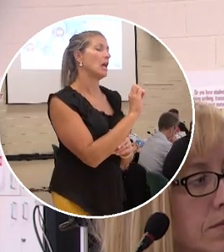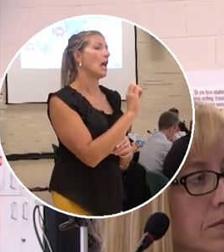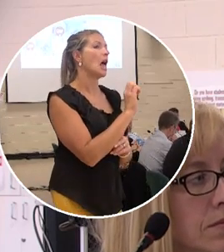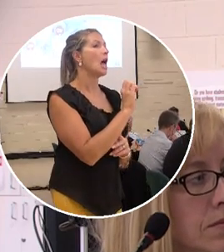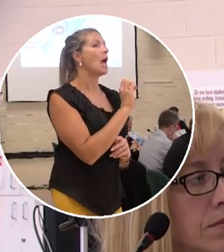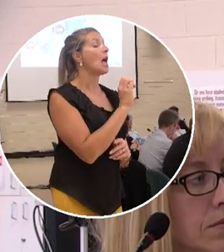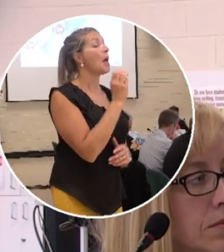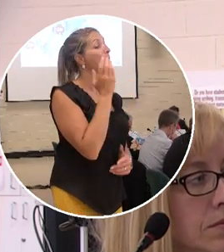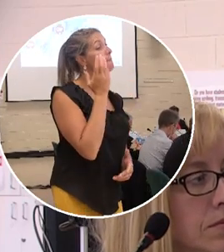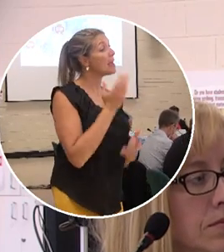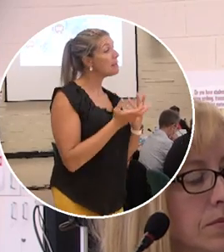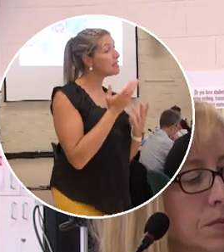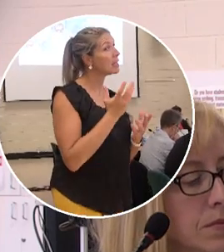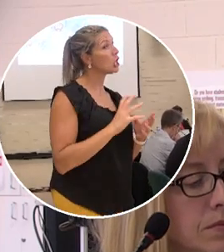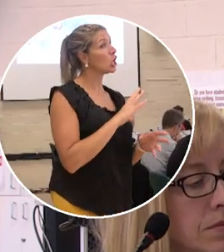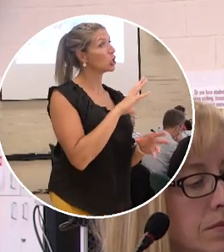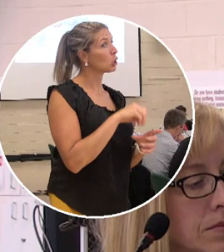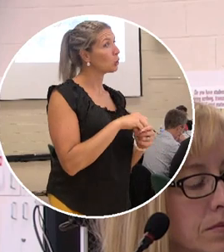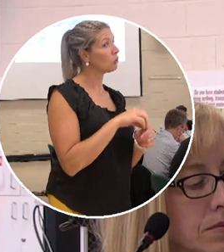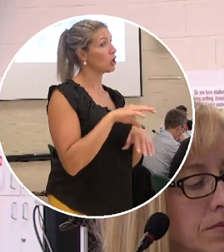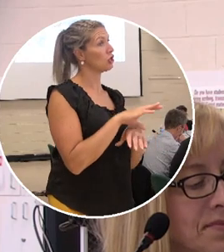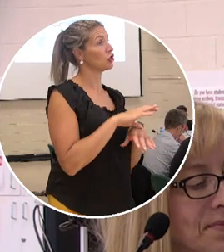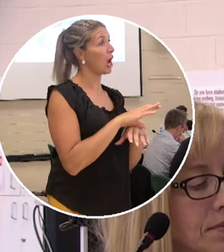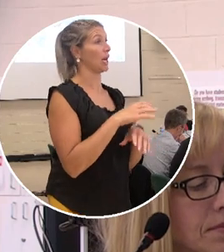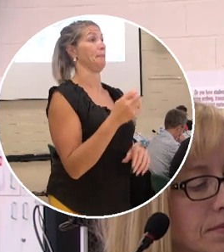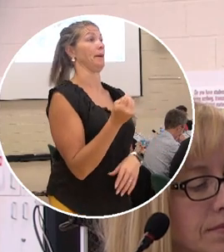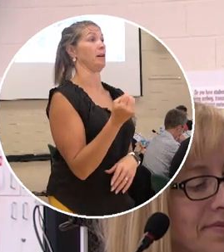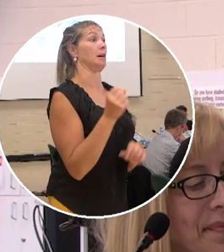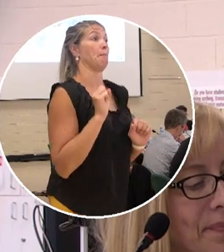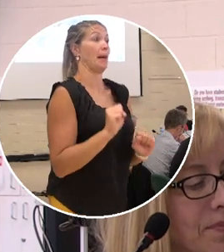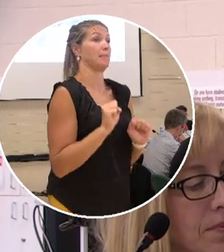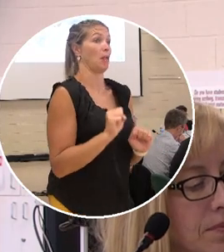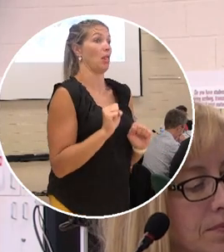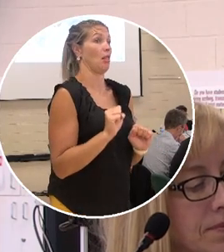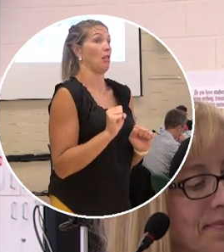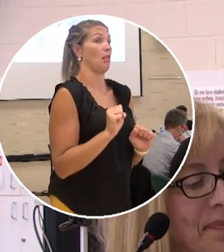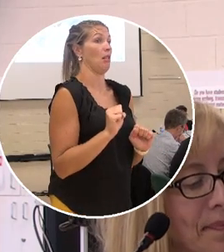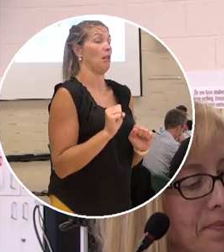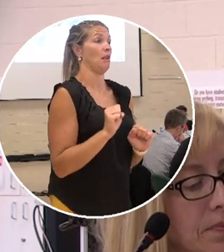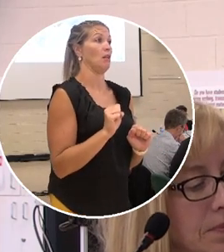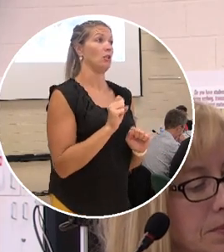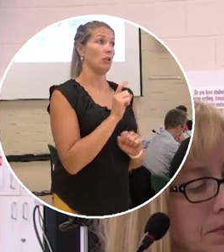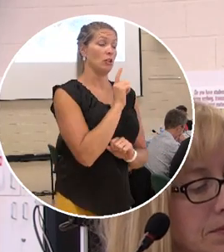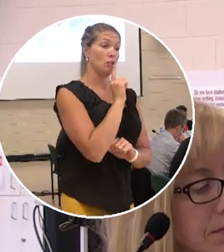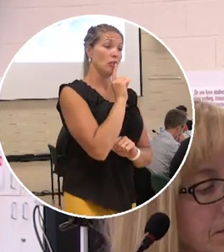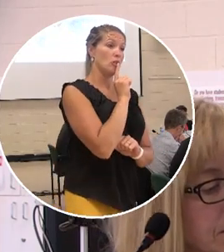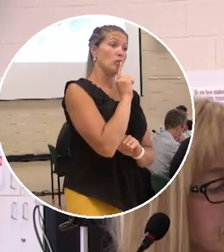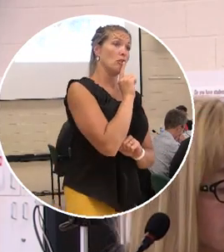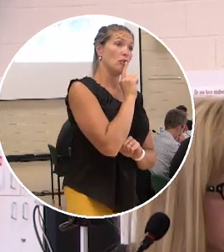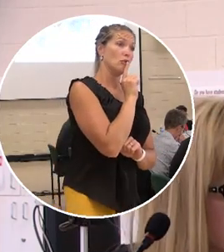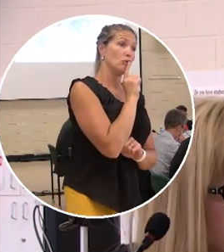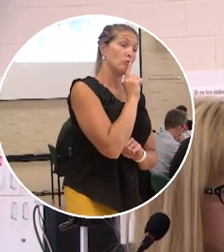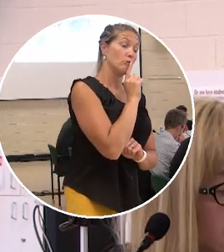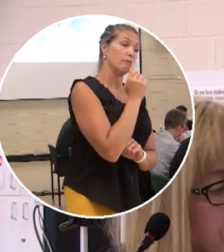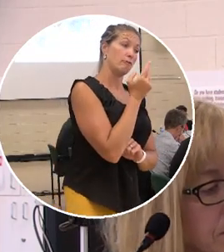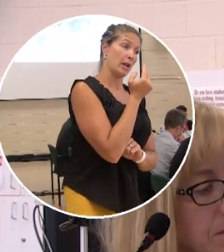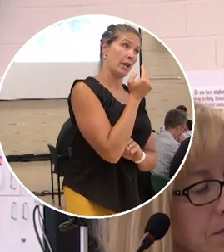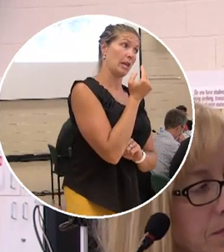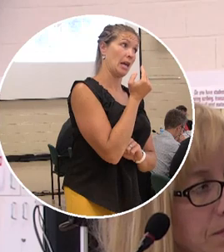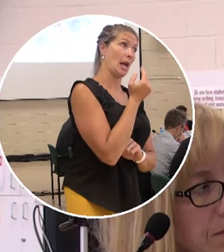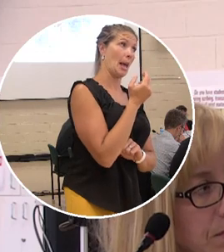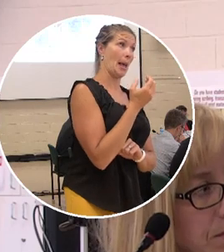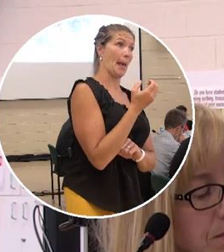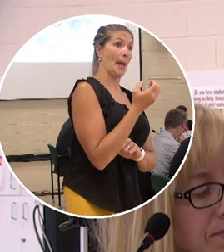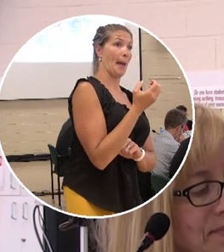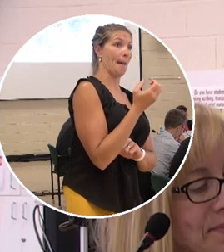milk, right? There's a possibility that chocolate milk, despite all its benefits of milk consumption, will